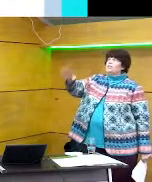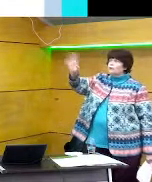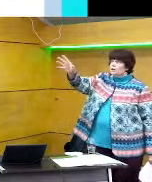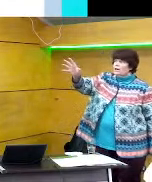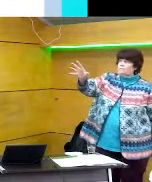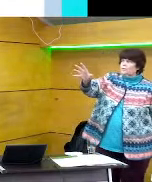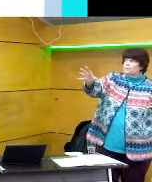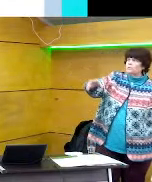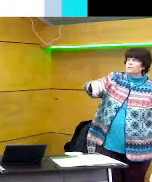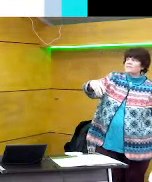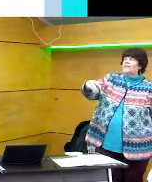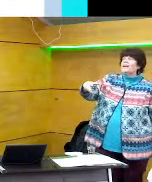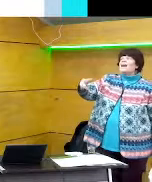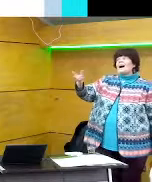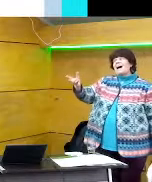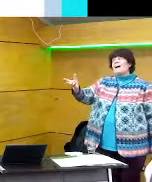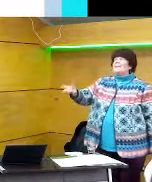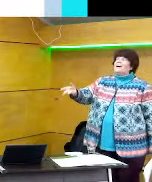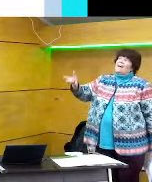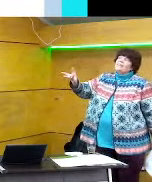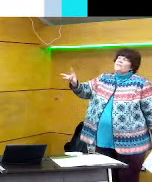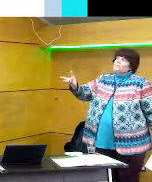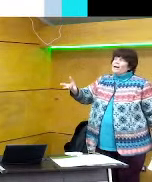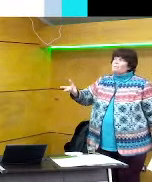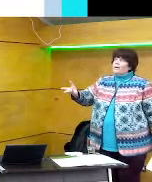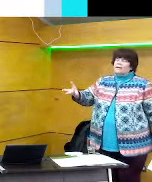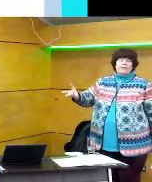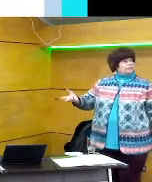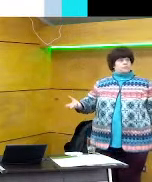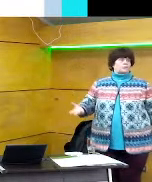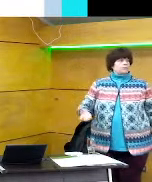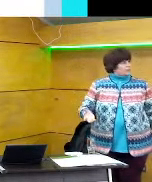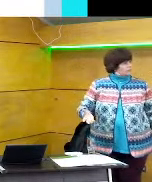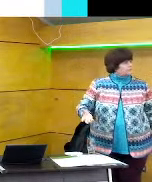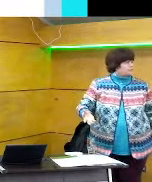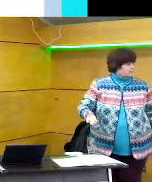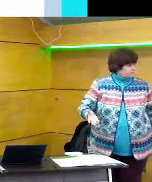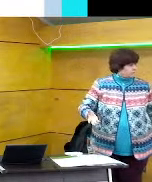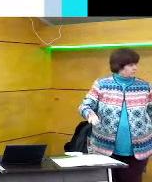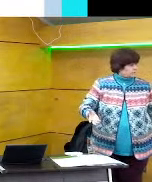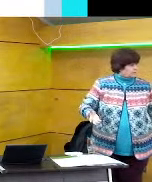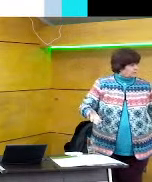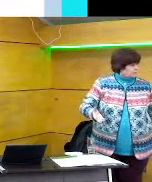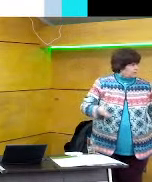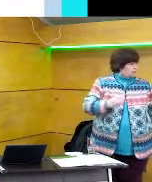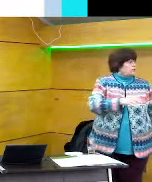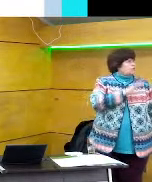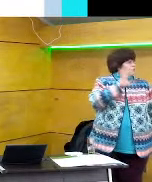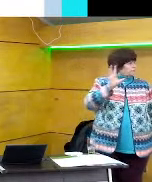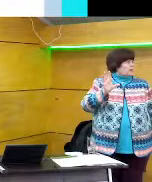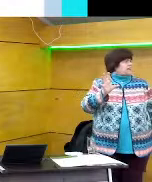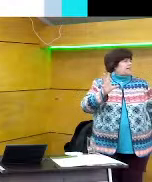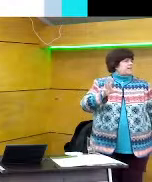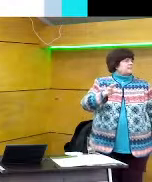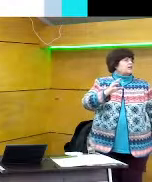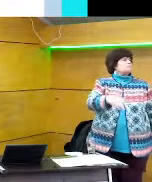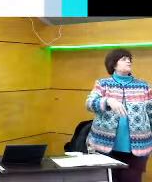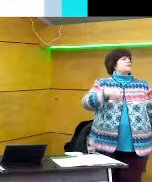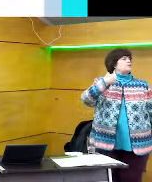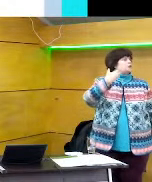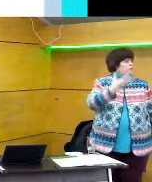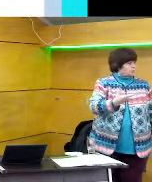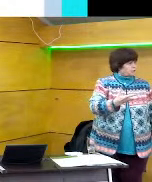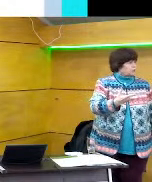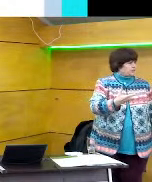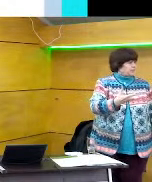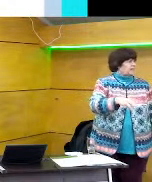sure that you're comfortable with saying, "Hi, I like your backpack. It's so colorful." You've read it ahead of time so